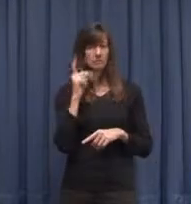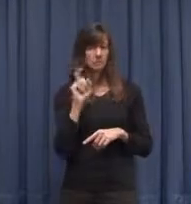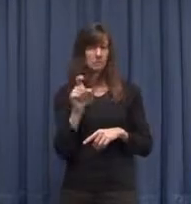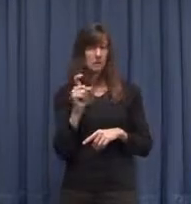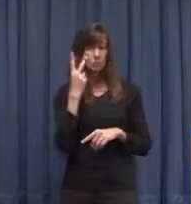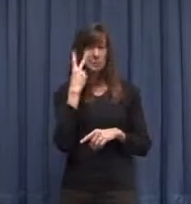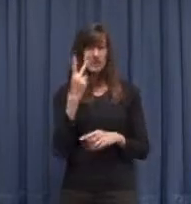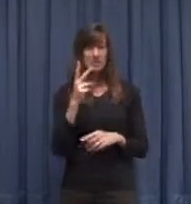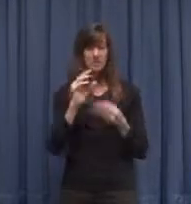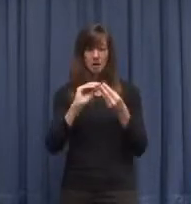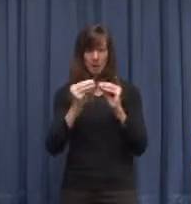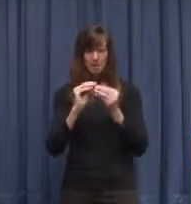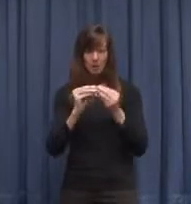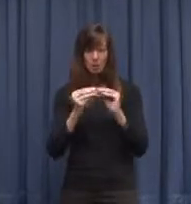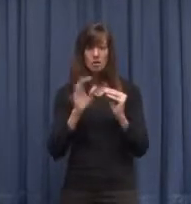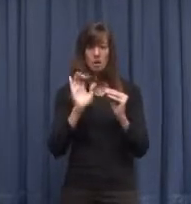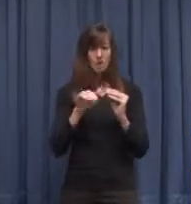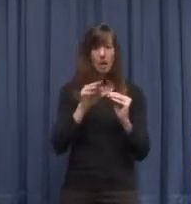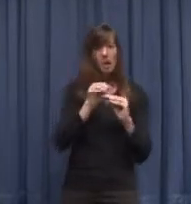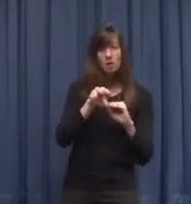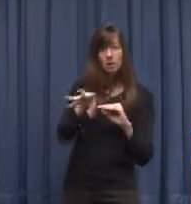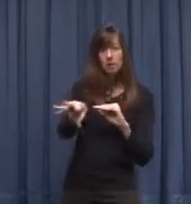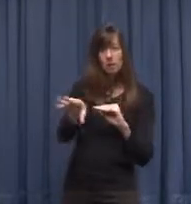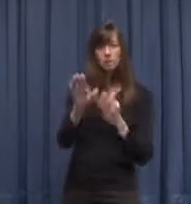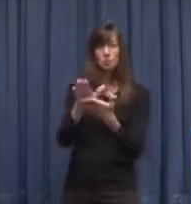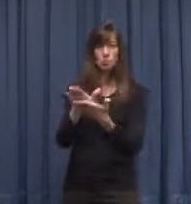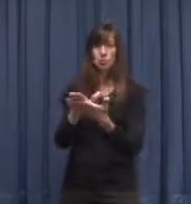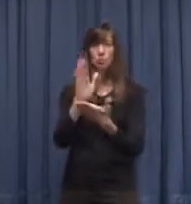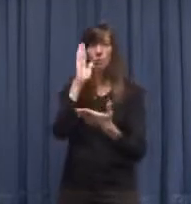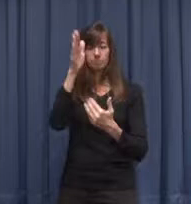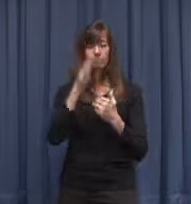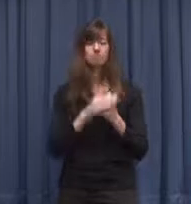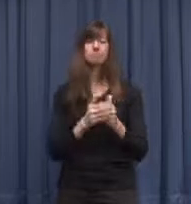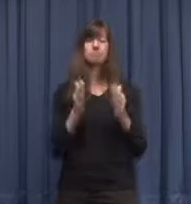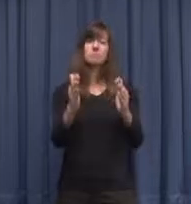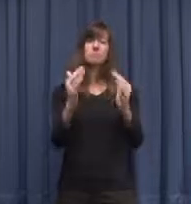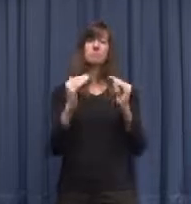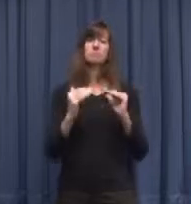decision. Another question from Jason.